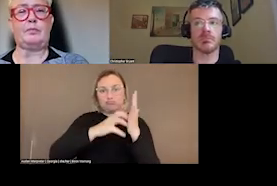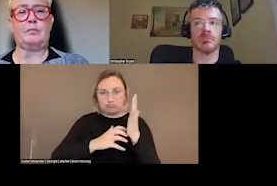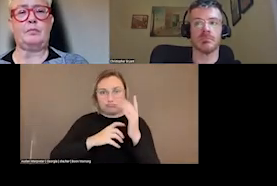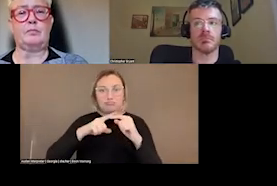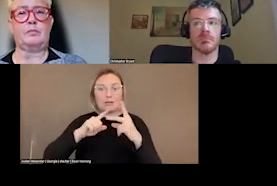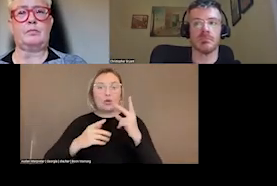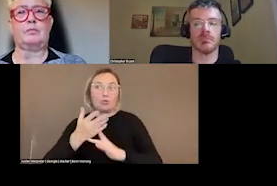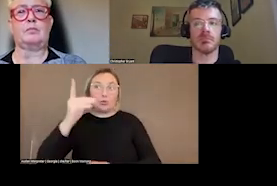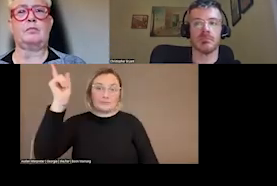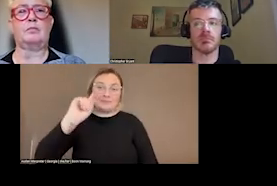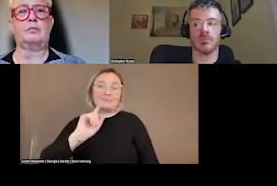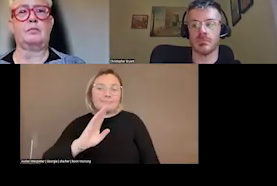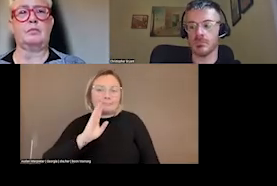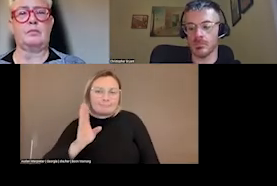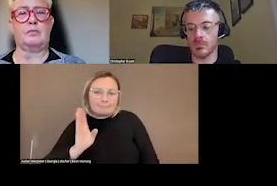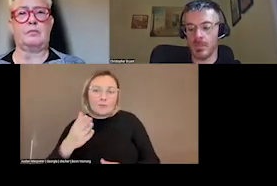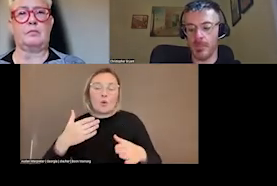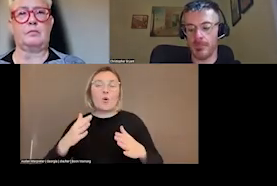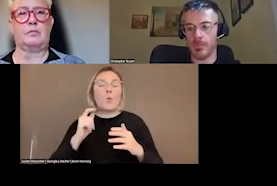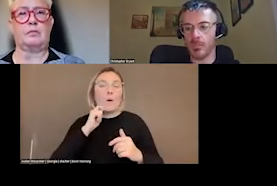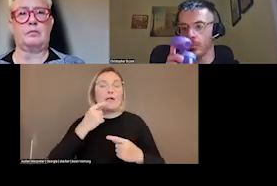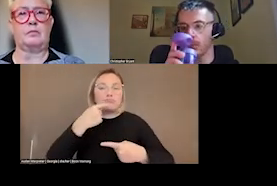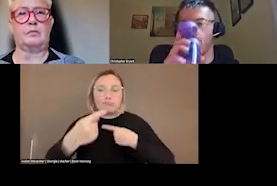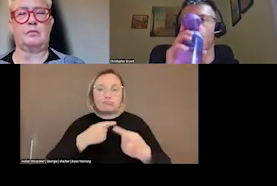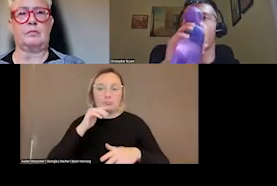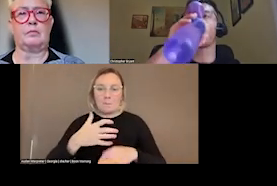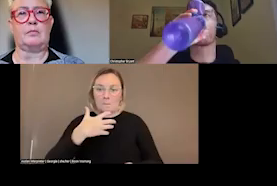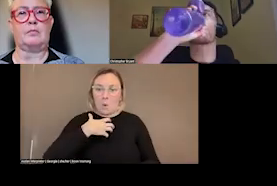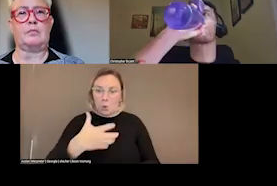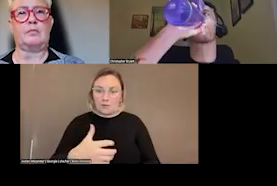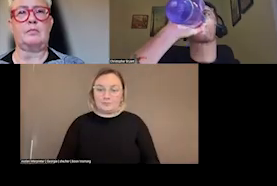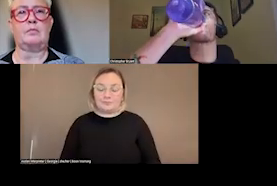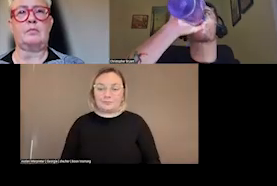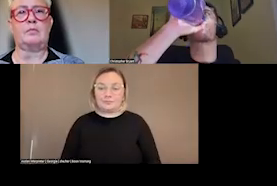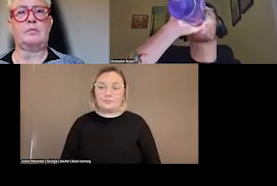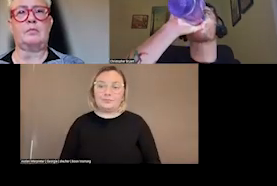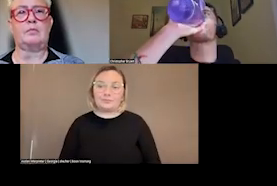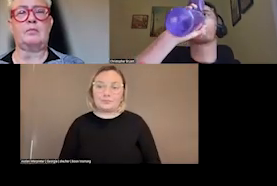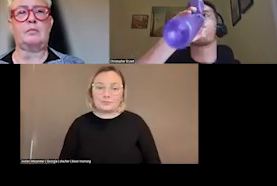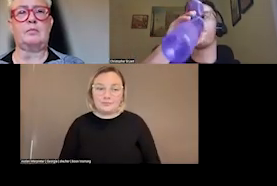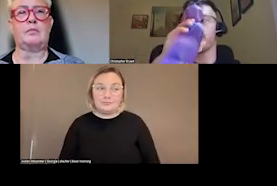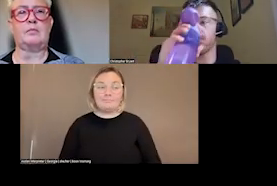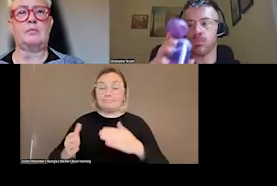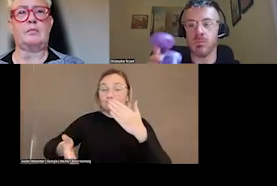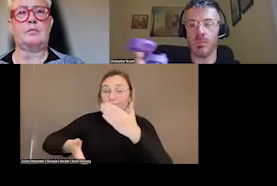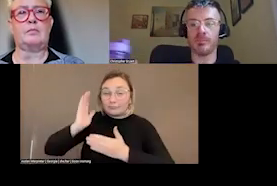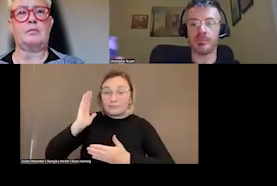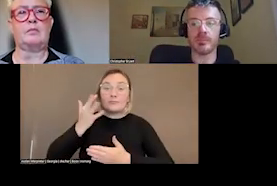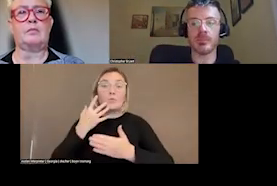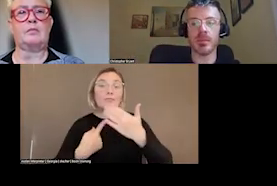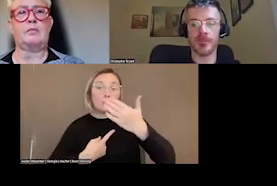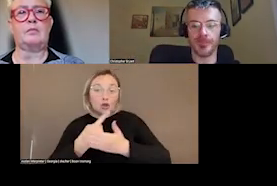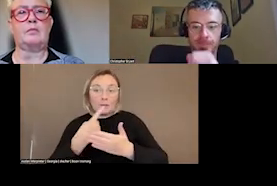throughout this opportunity and this webinar, we'll be able to talk to you more. The deadline for this opportunity